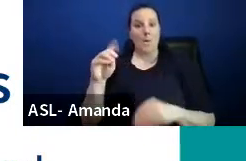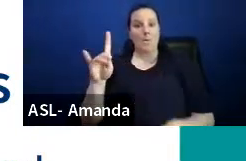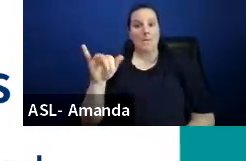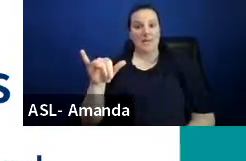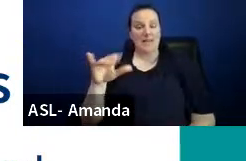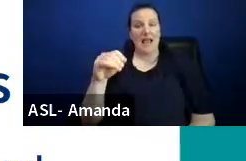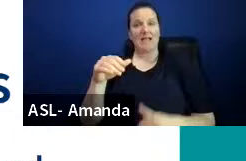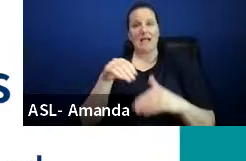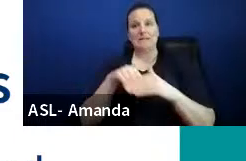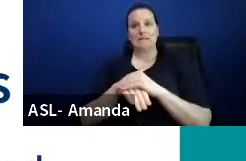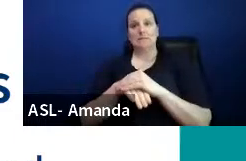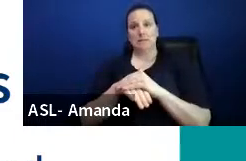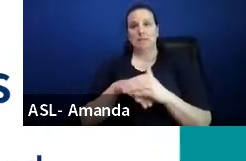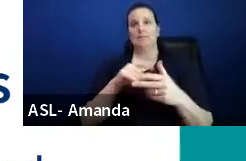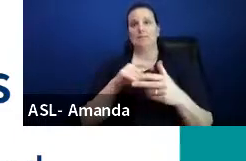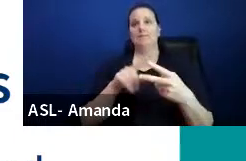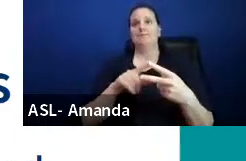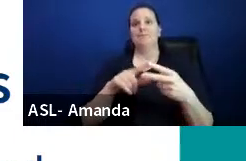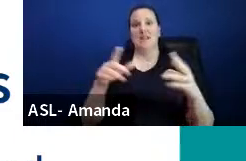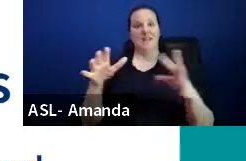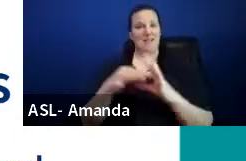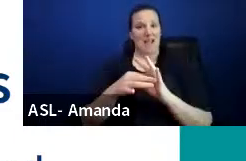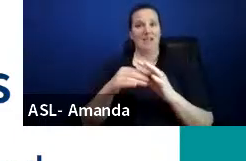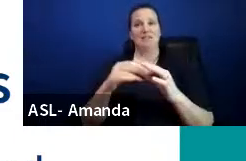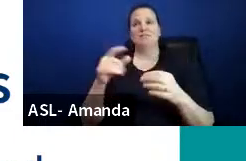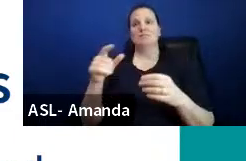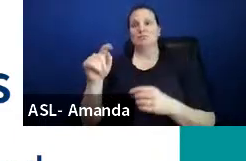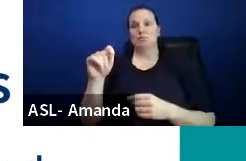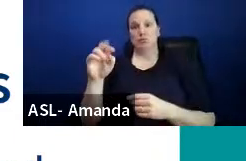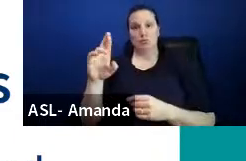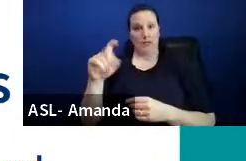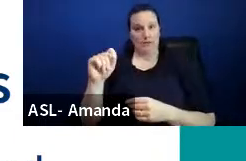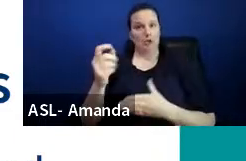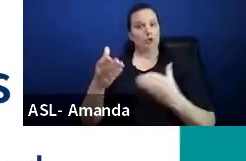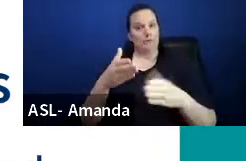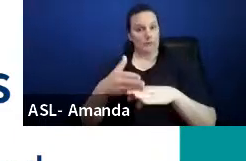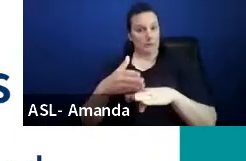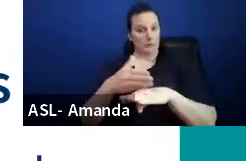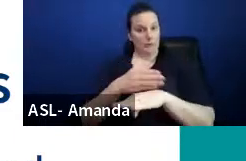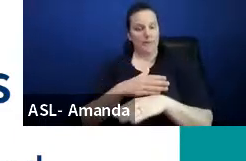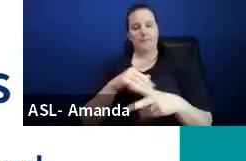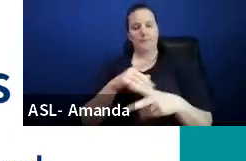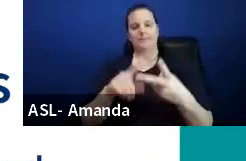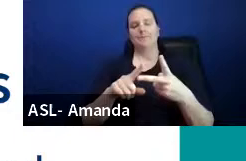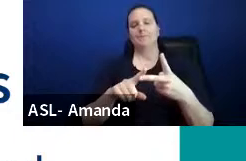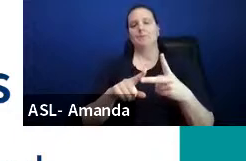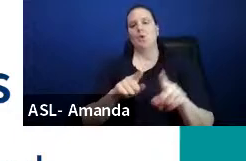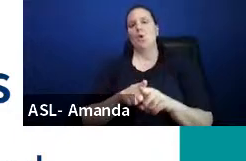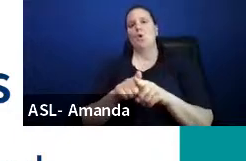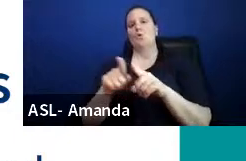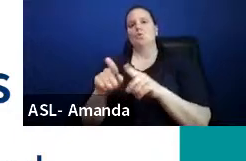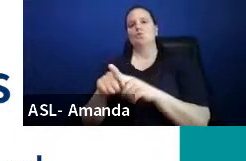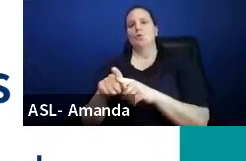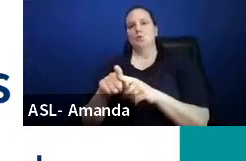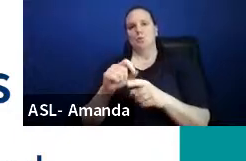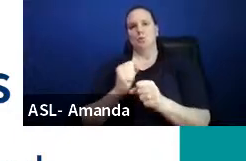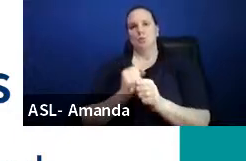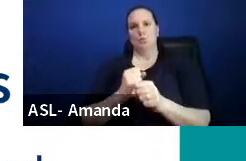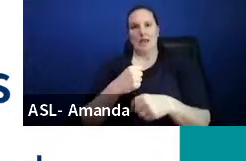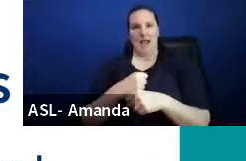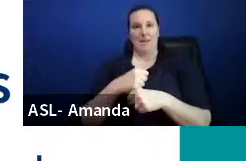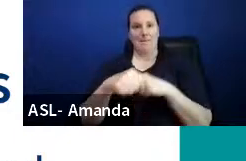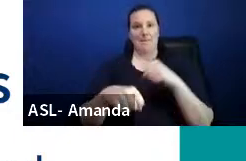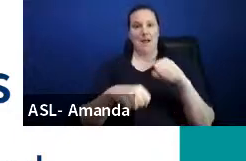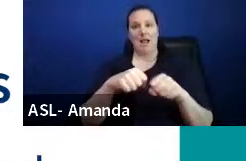those recommendations are connect to transit service improvements, as well as create bike amenities